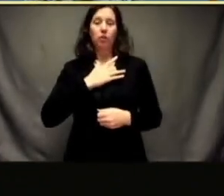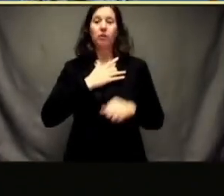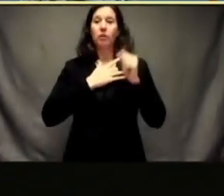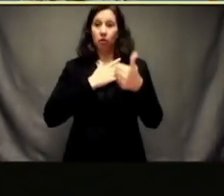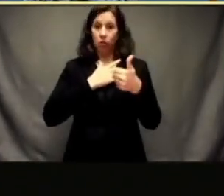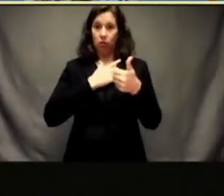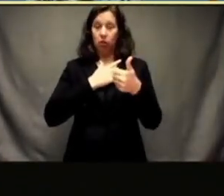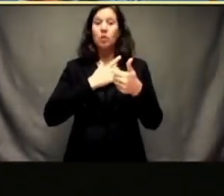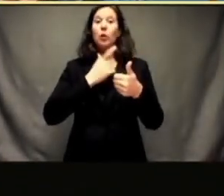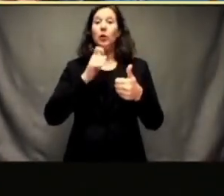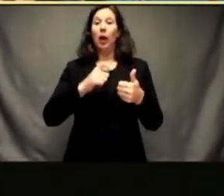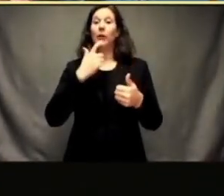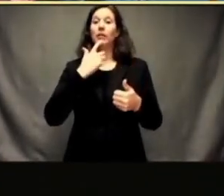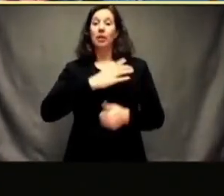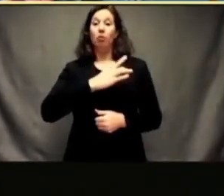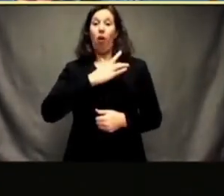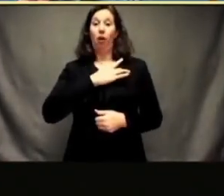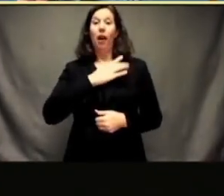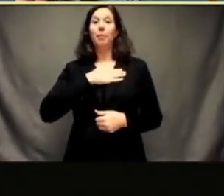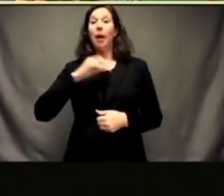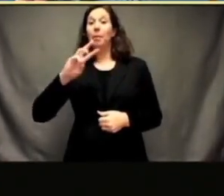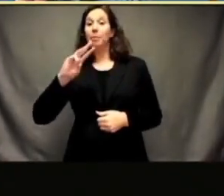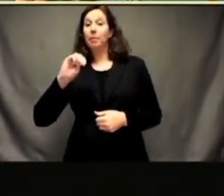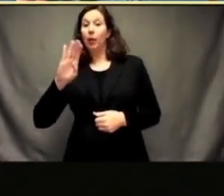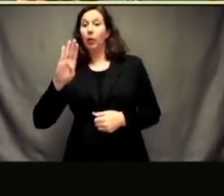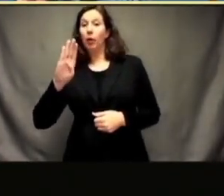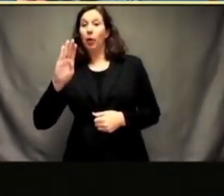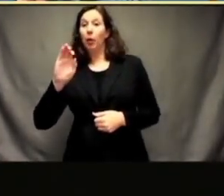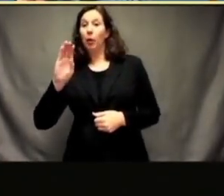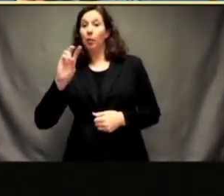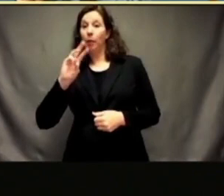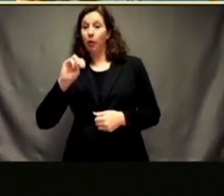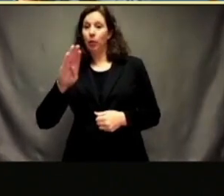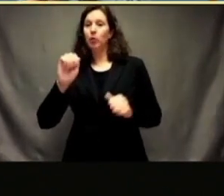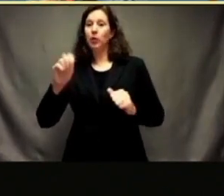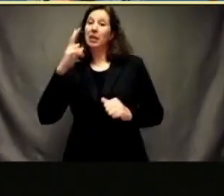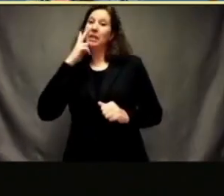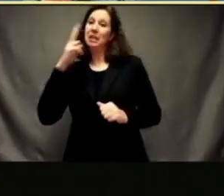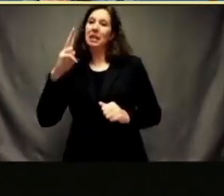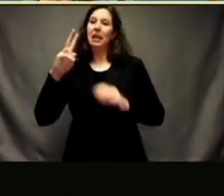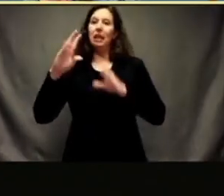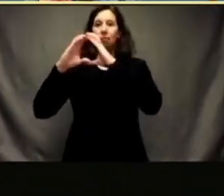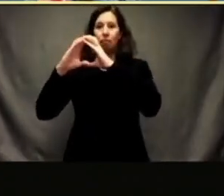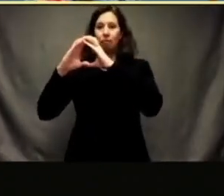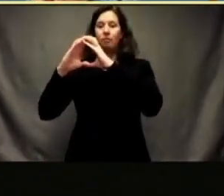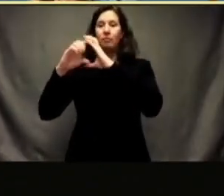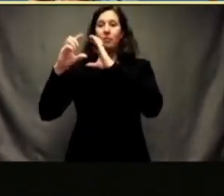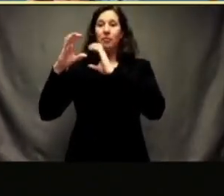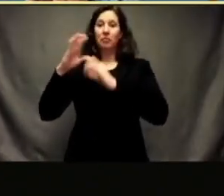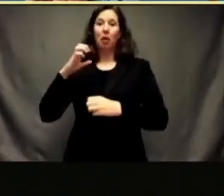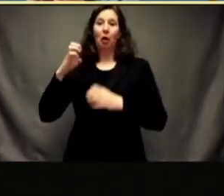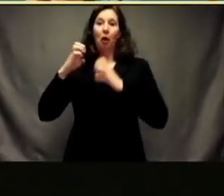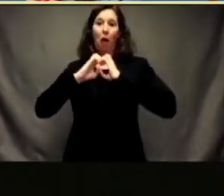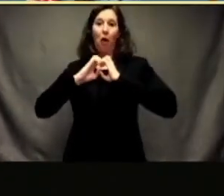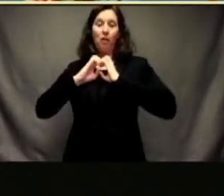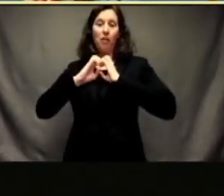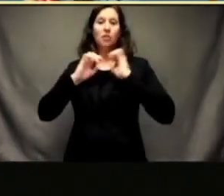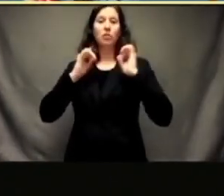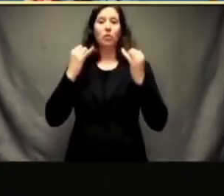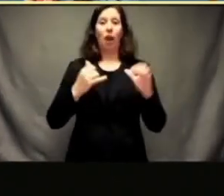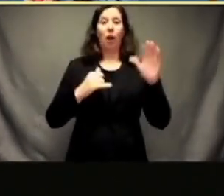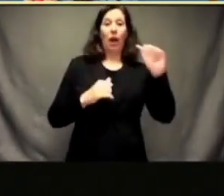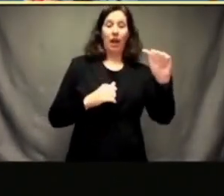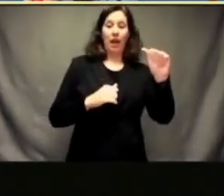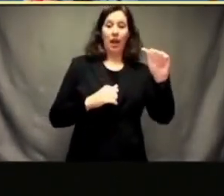now it says heart. And on my microbit, you can see the heart. So now I'm going to do it twice. So I'm going to do